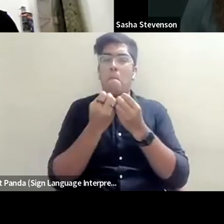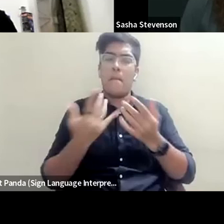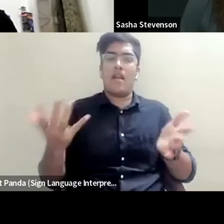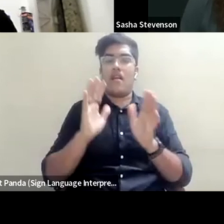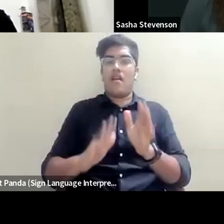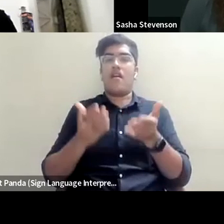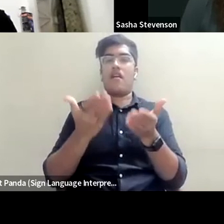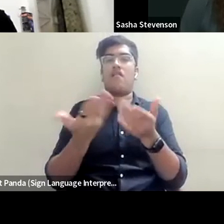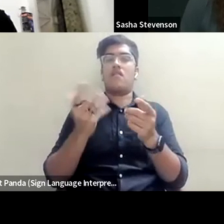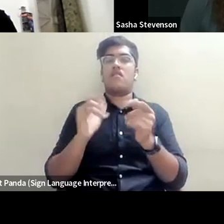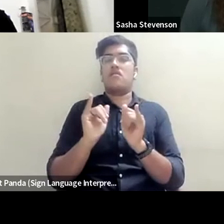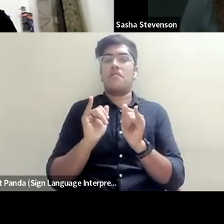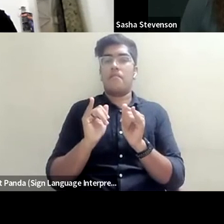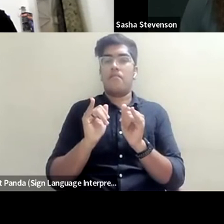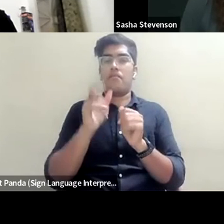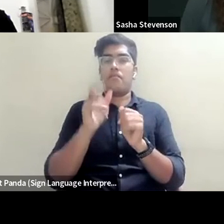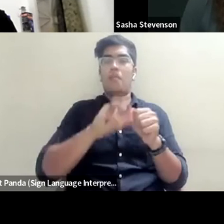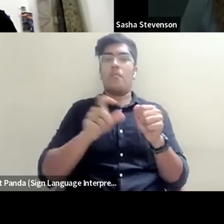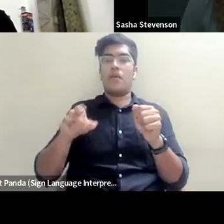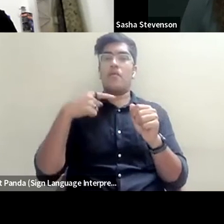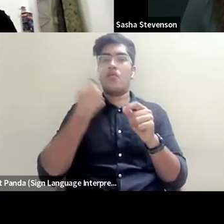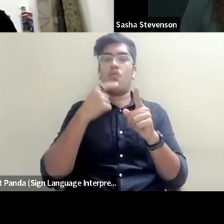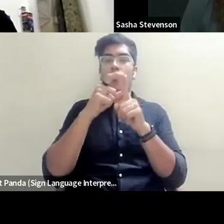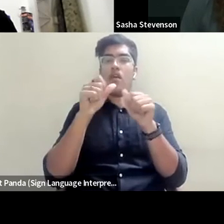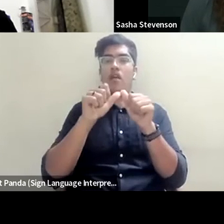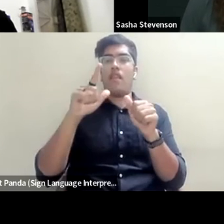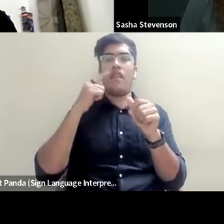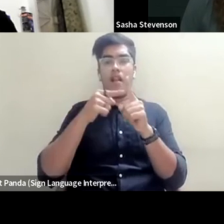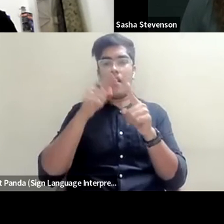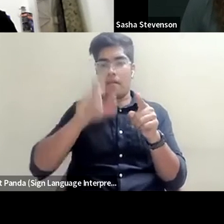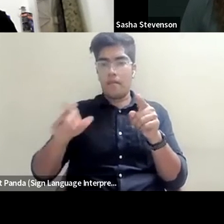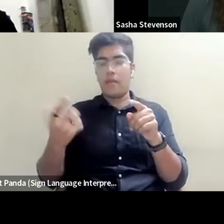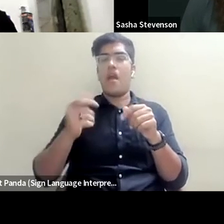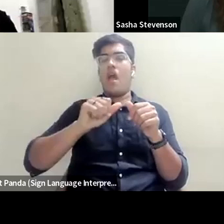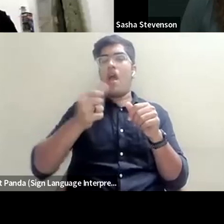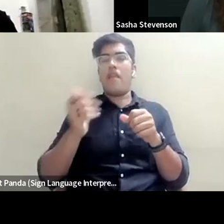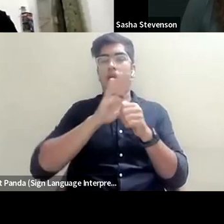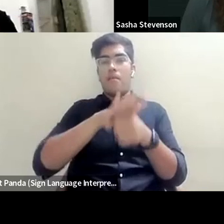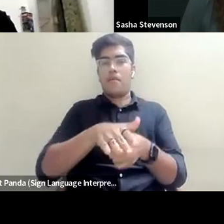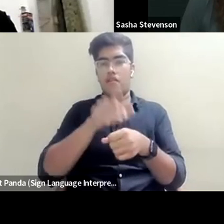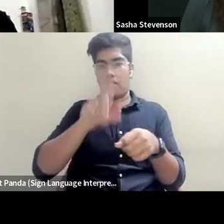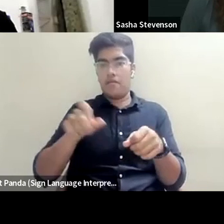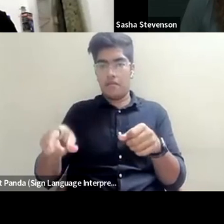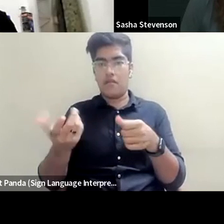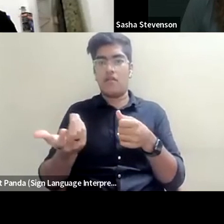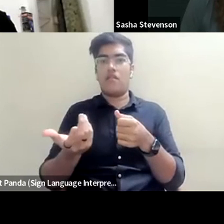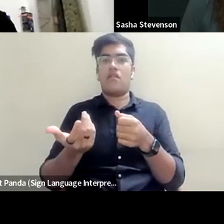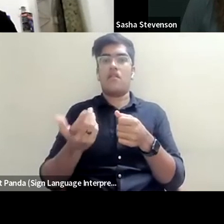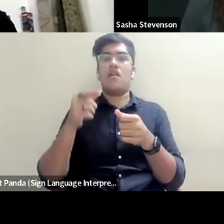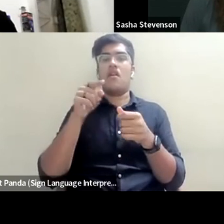the oppression of people, of Dalits and other quote unquote backward caste, the kinds of issues